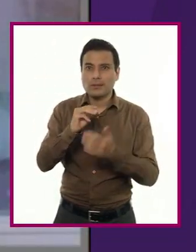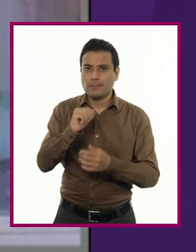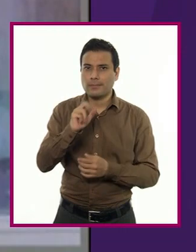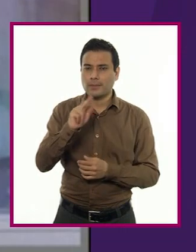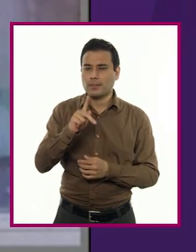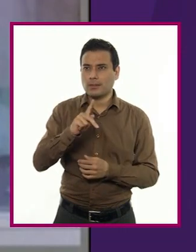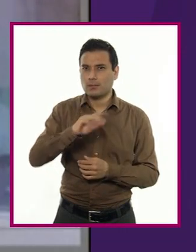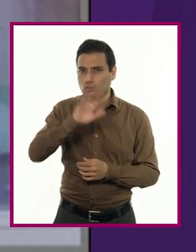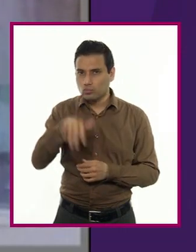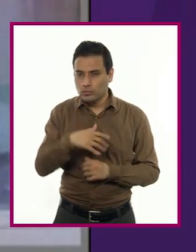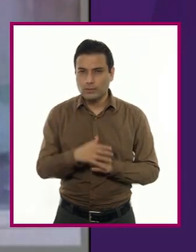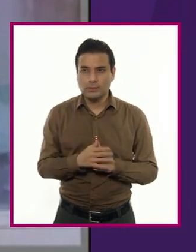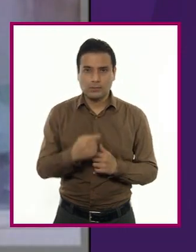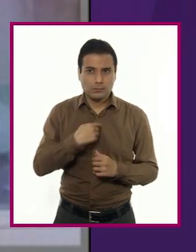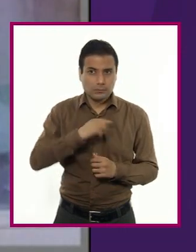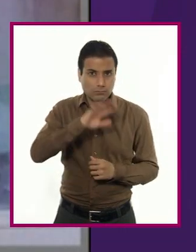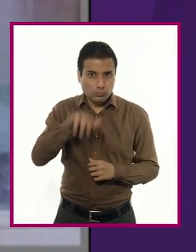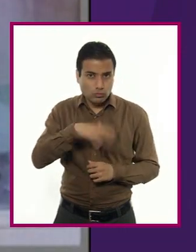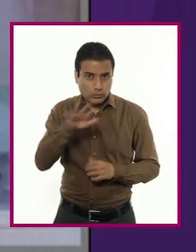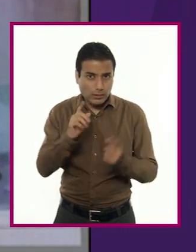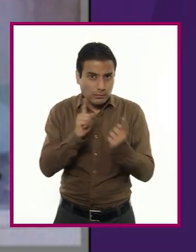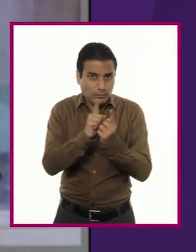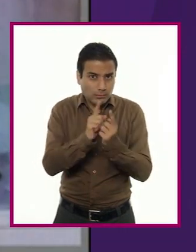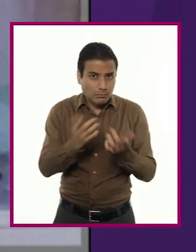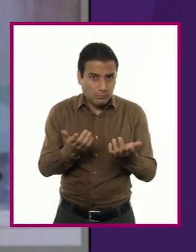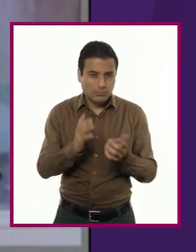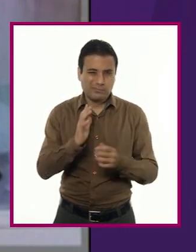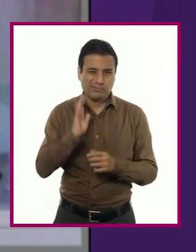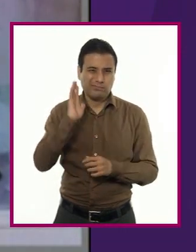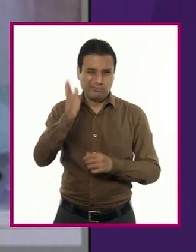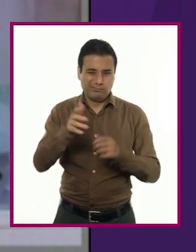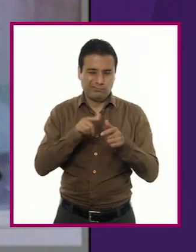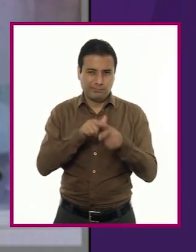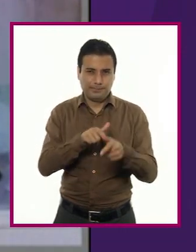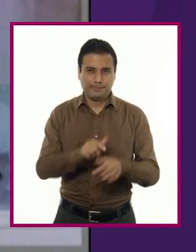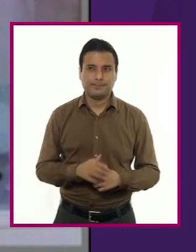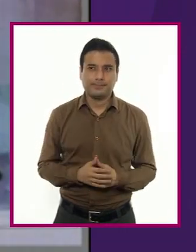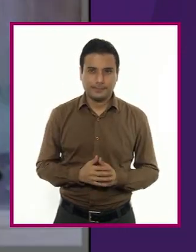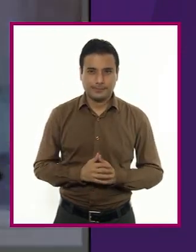him? To be continued.